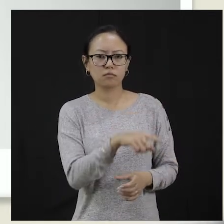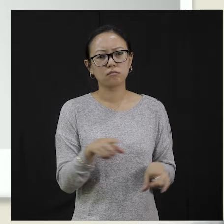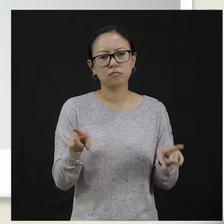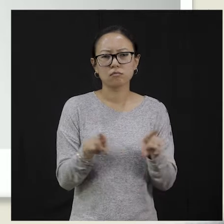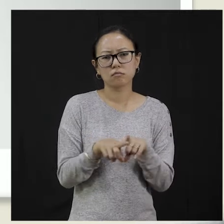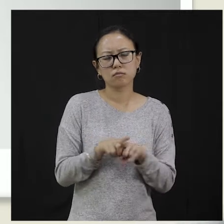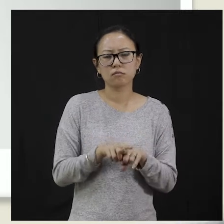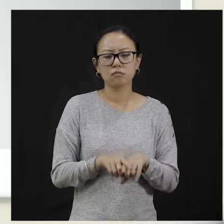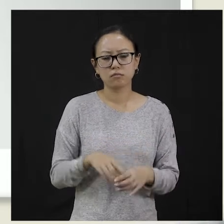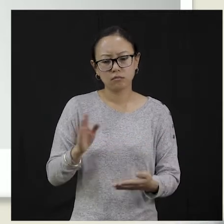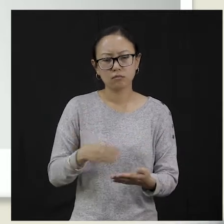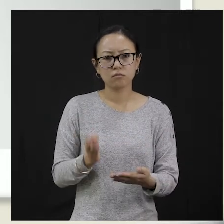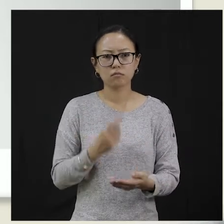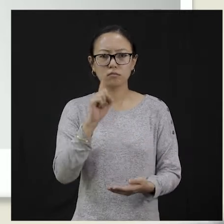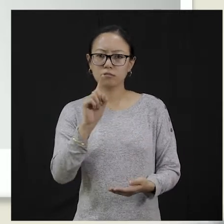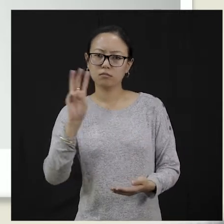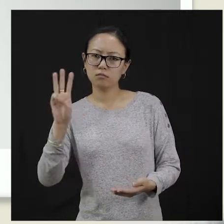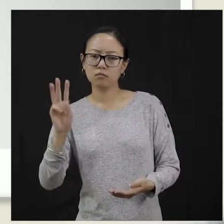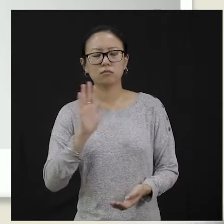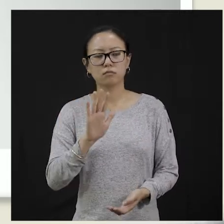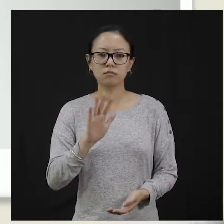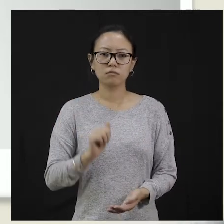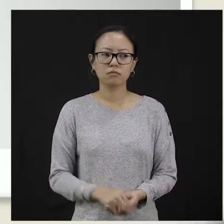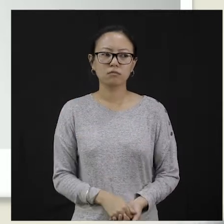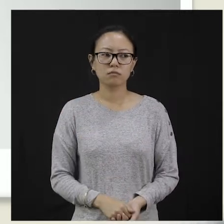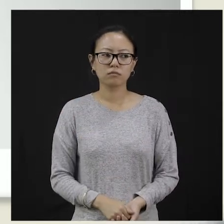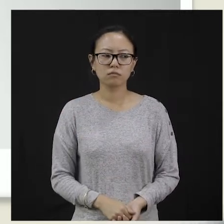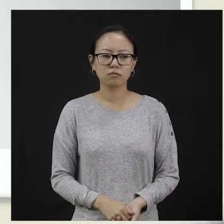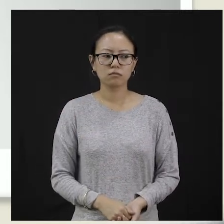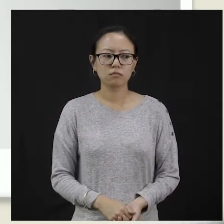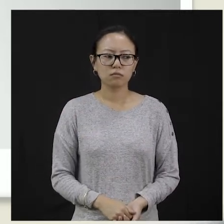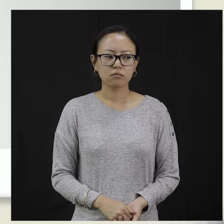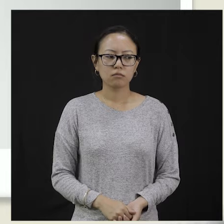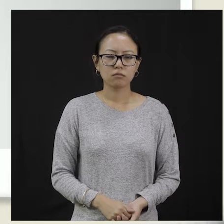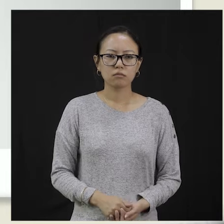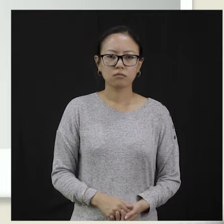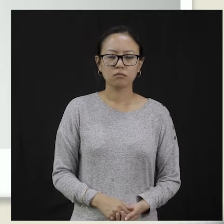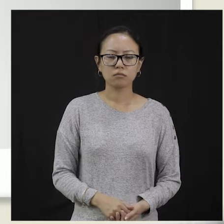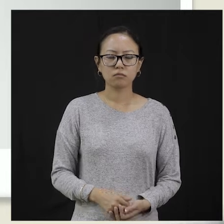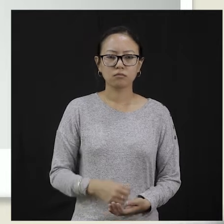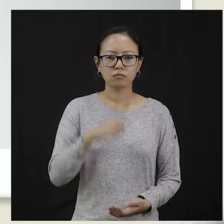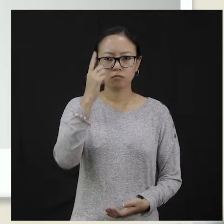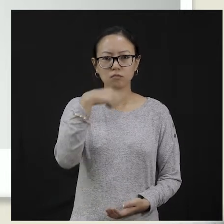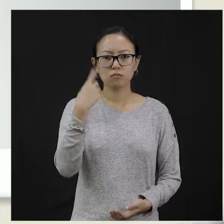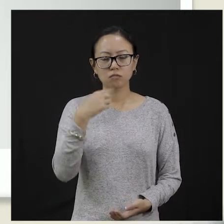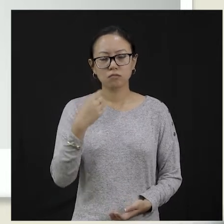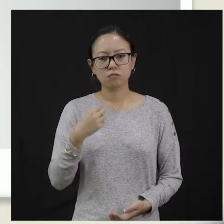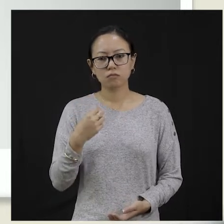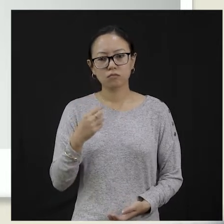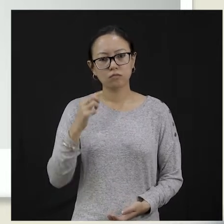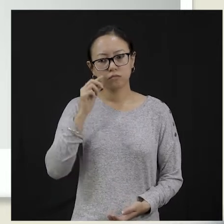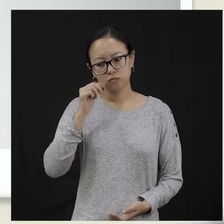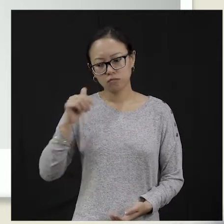textbook, page number 13, right? Yes, here Kevi and Beta is